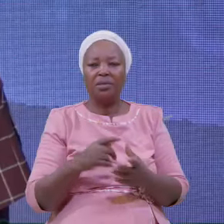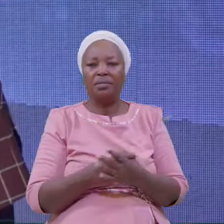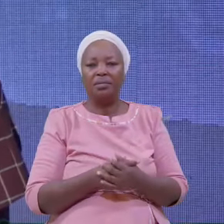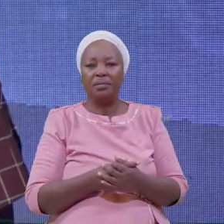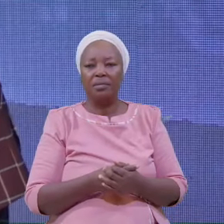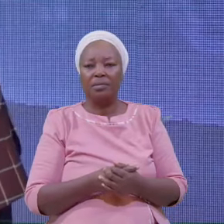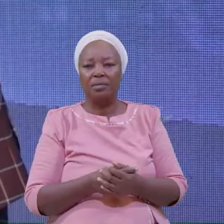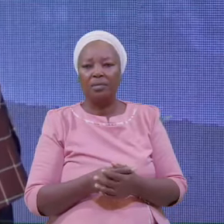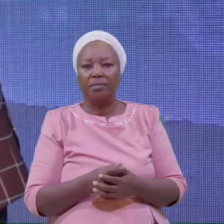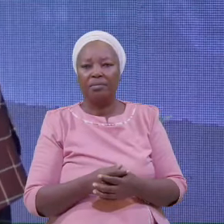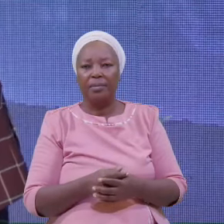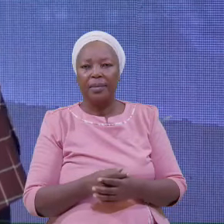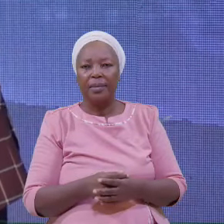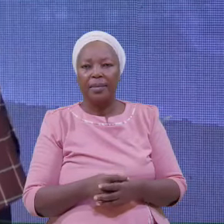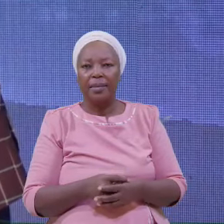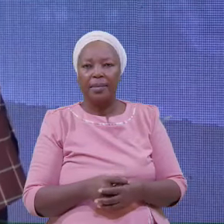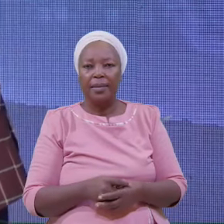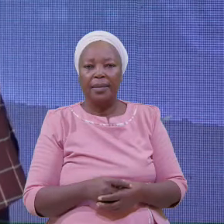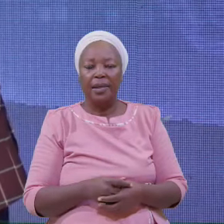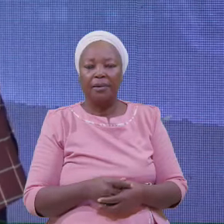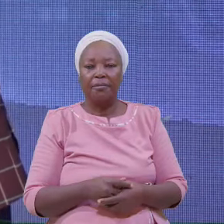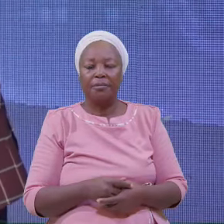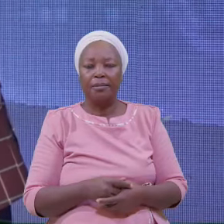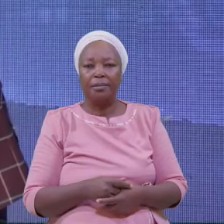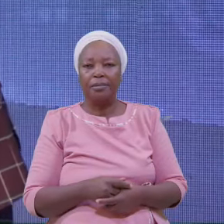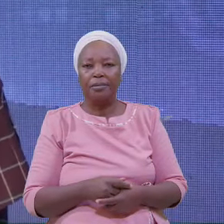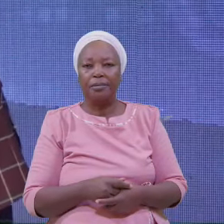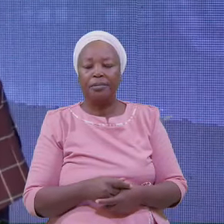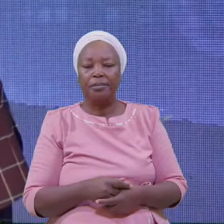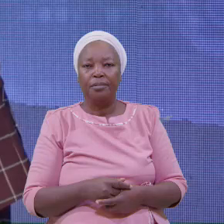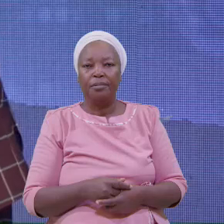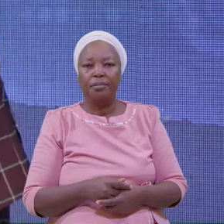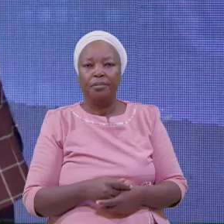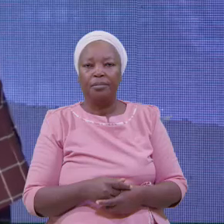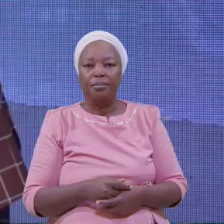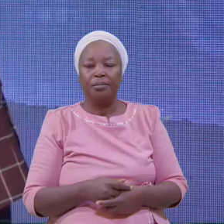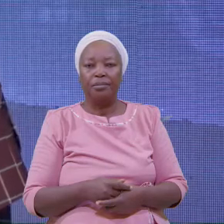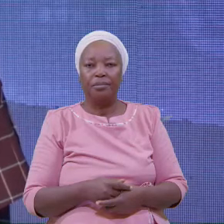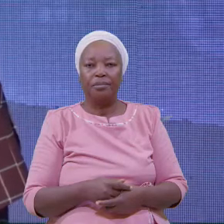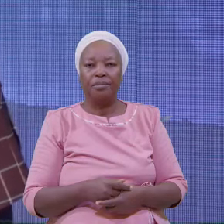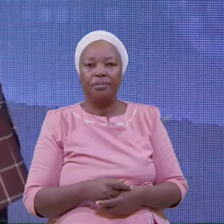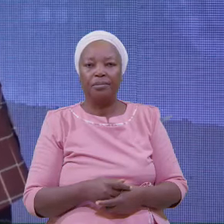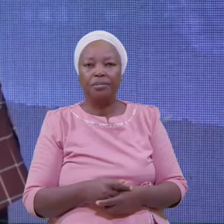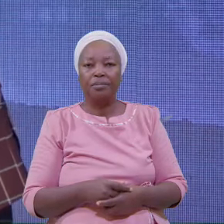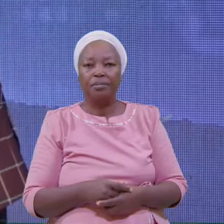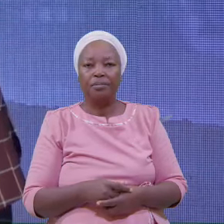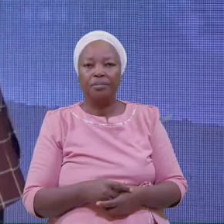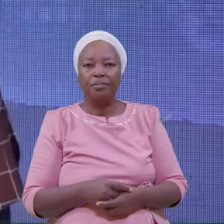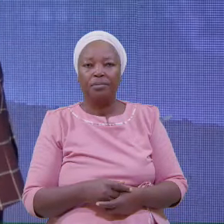Once you are true, please raise your hand up that is completed.